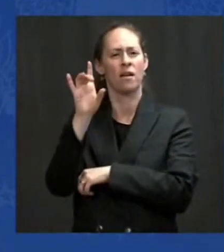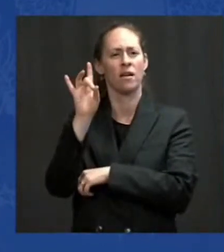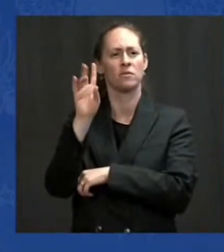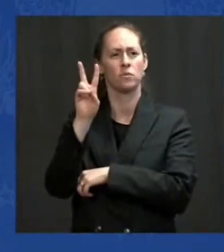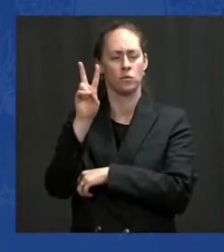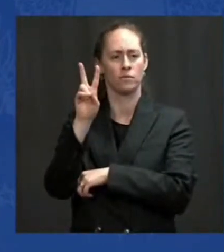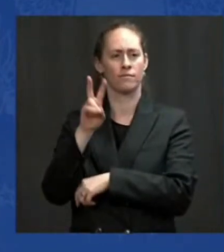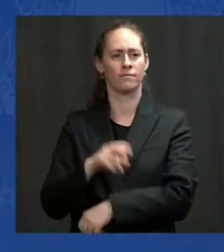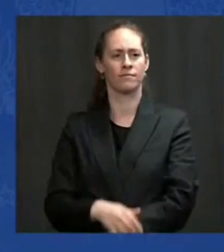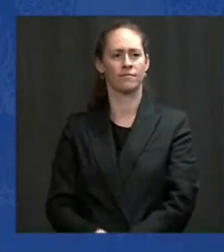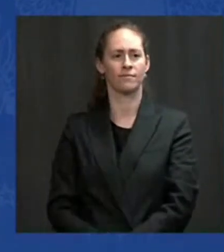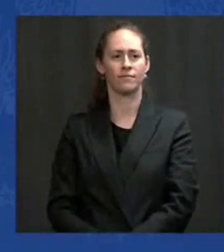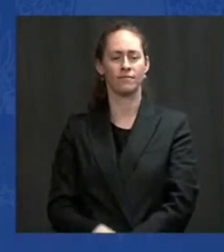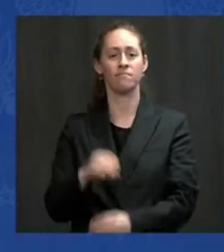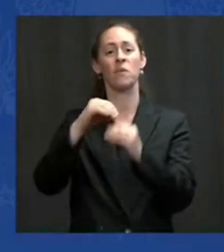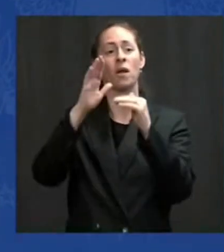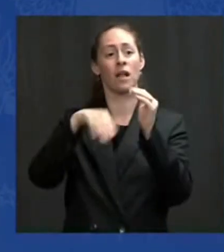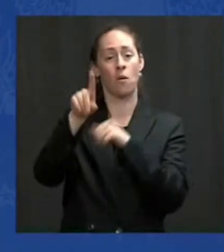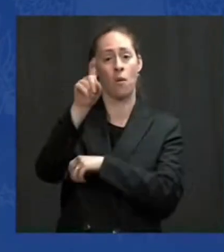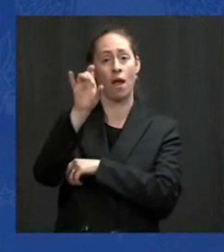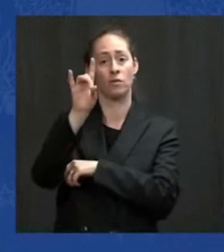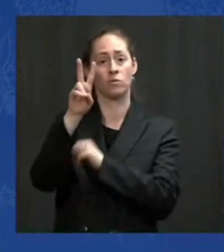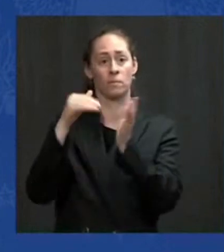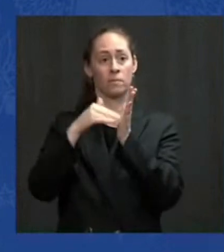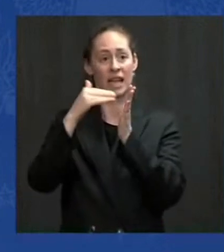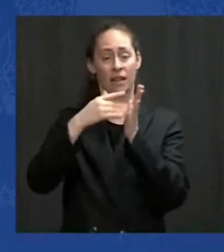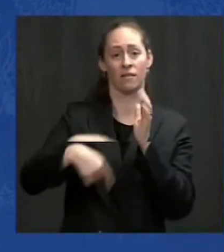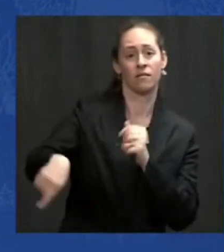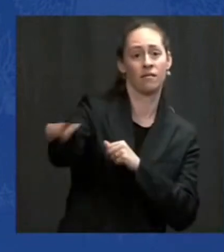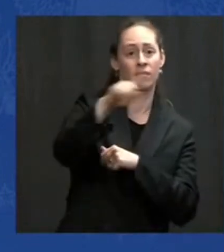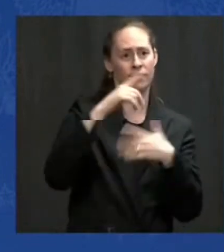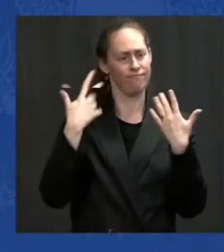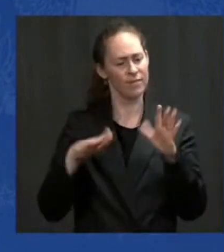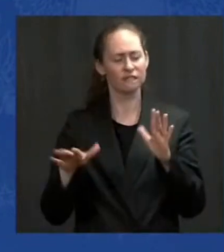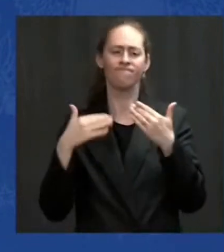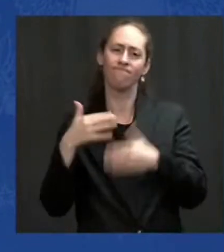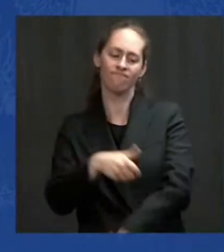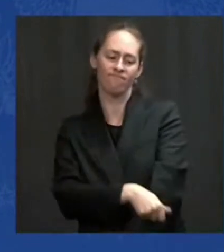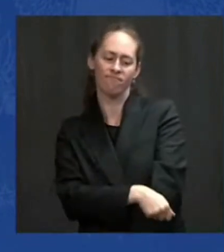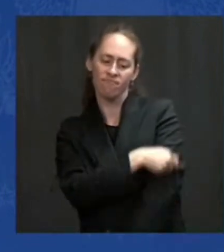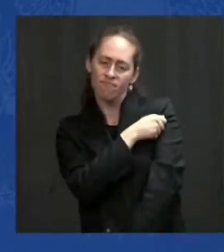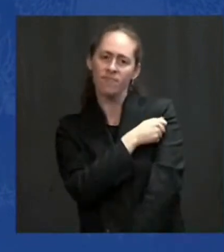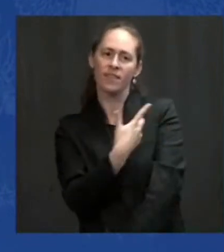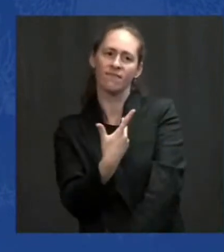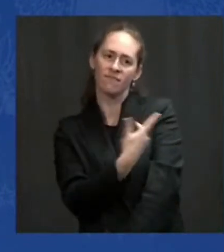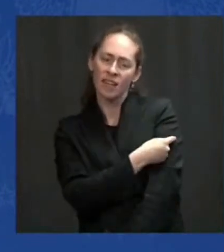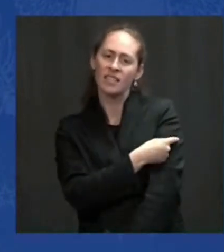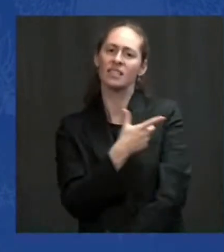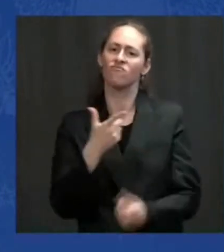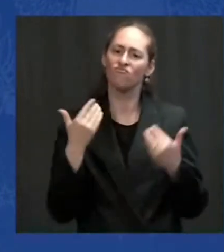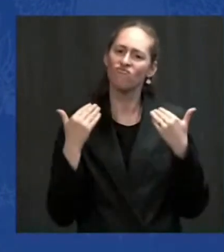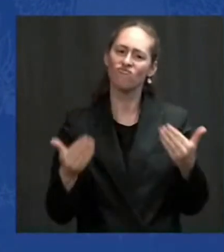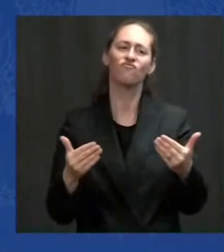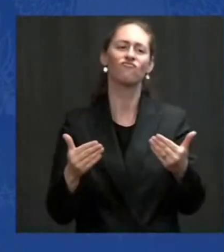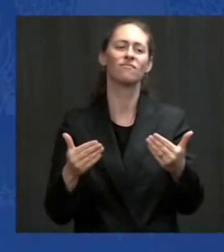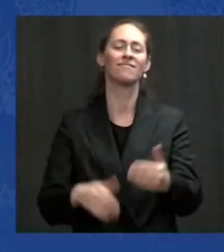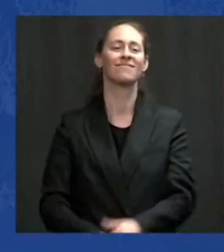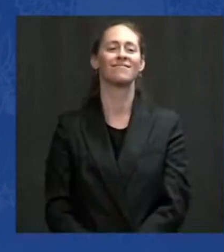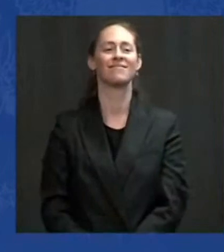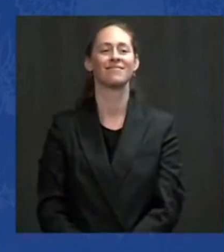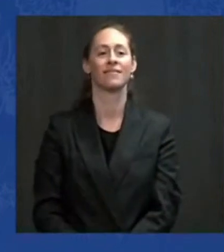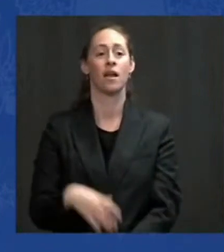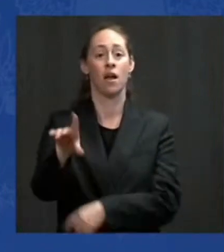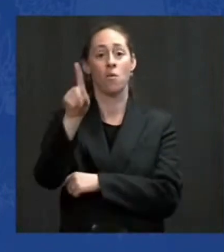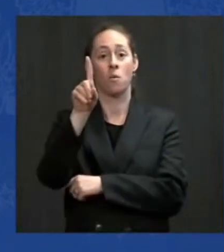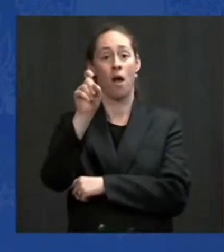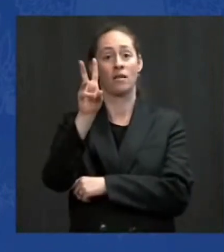million Americans have taken action and rolled up their sleeves to get a shot, and nearly 160 million Americans have